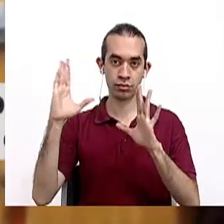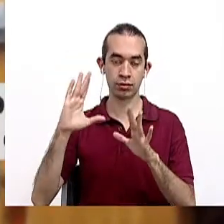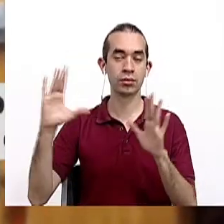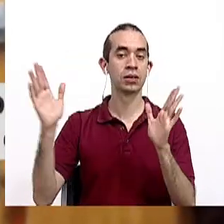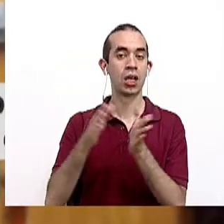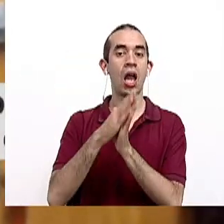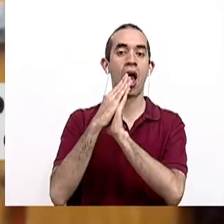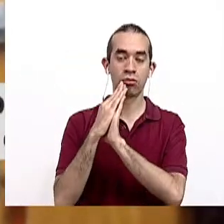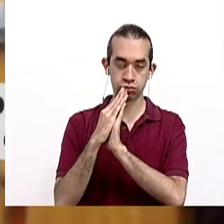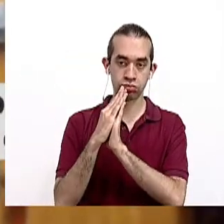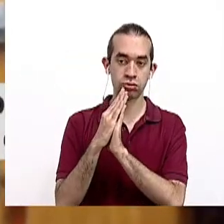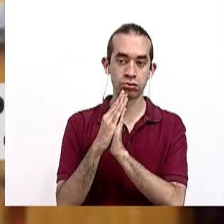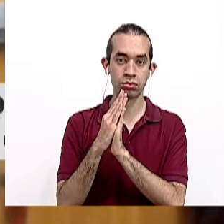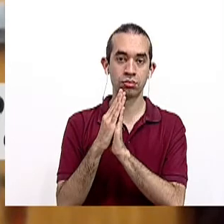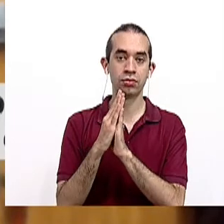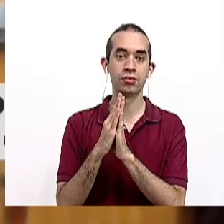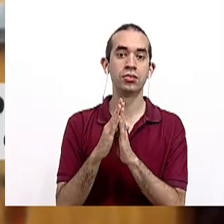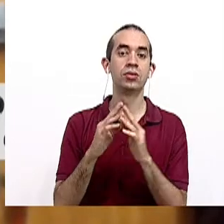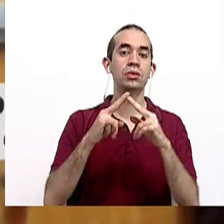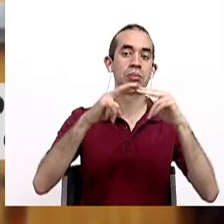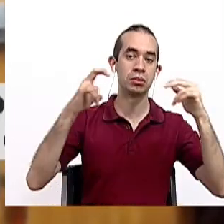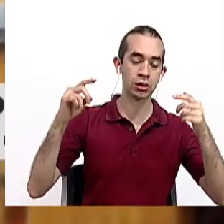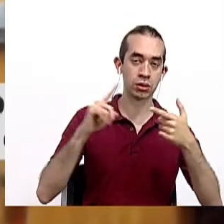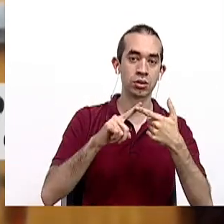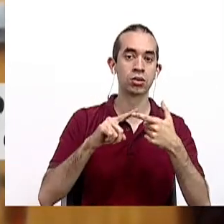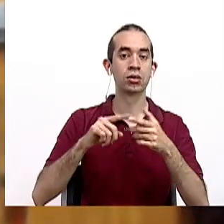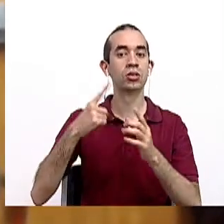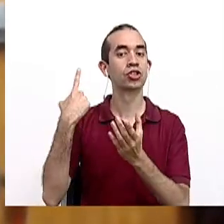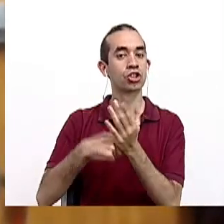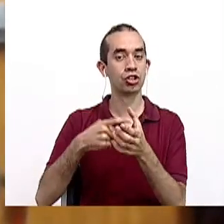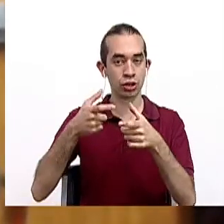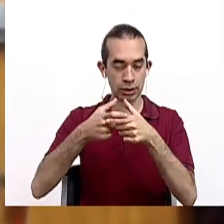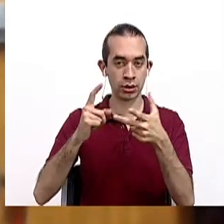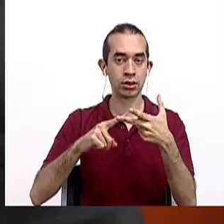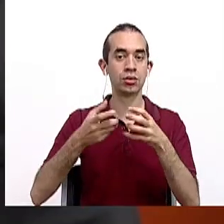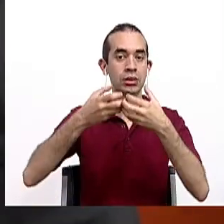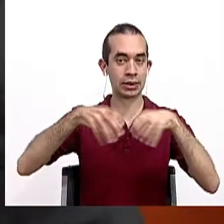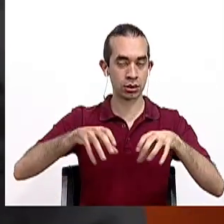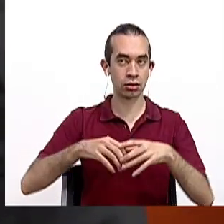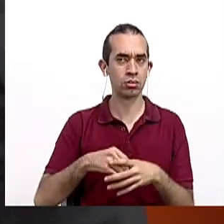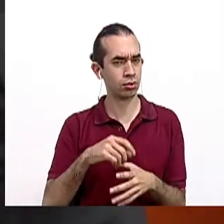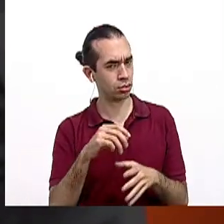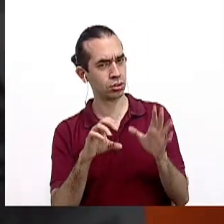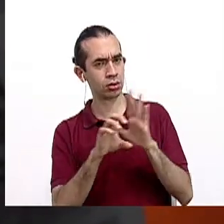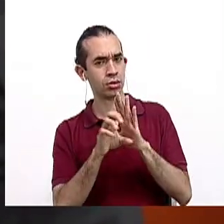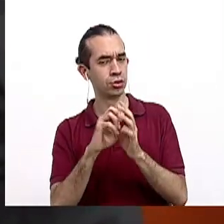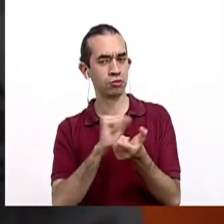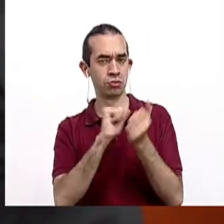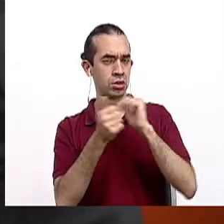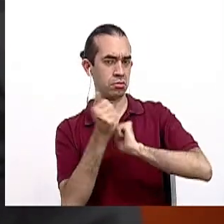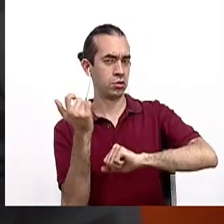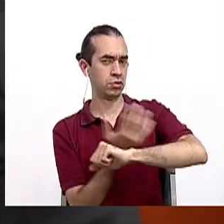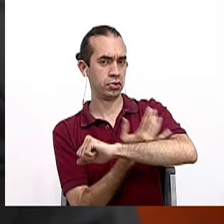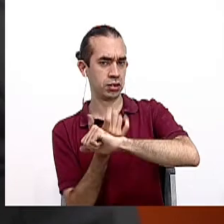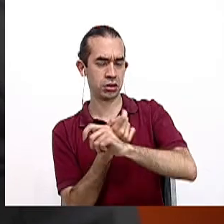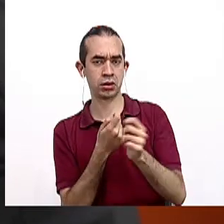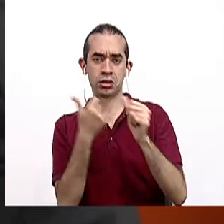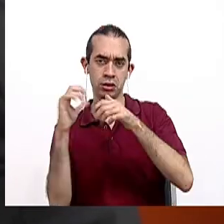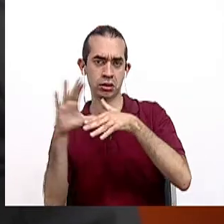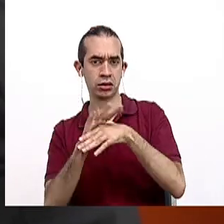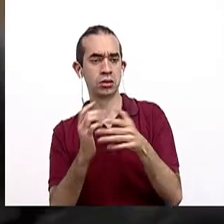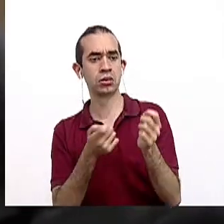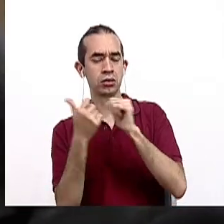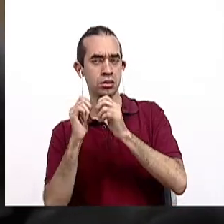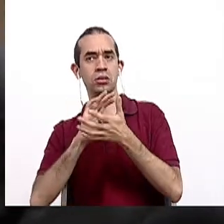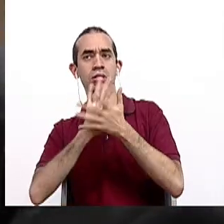which contains bacon, sausage, and an egg. Okay, so what if I suddenly went vegan and I took the ham out, I took the